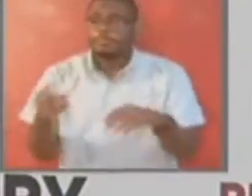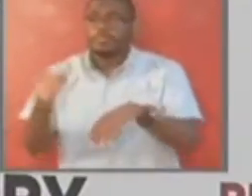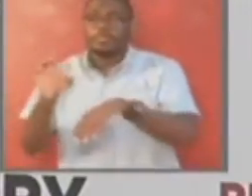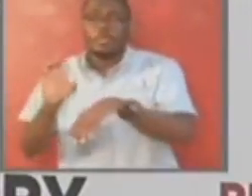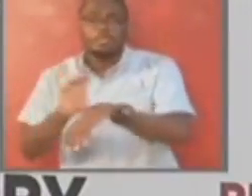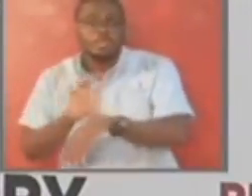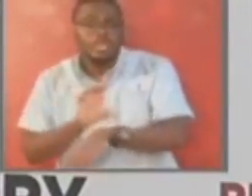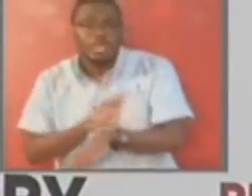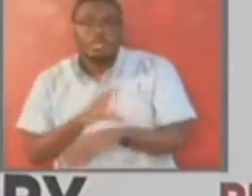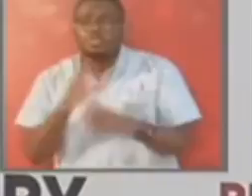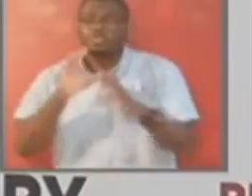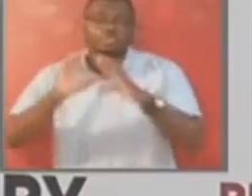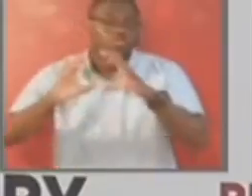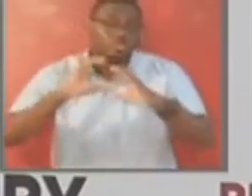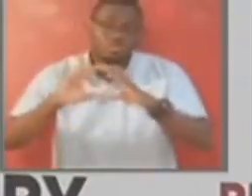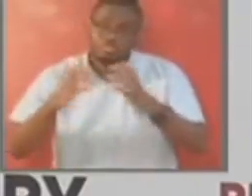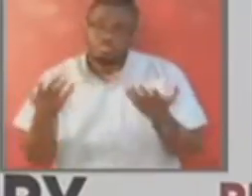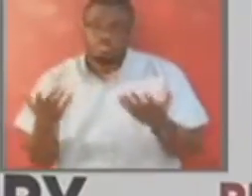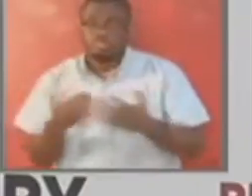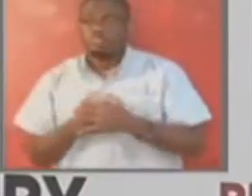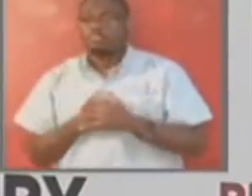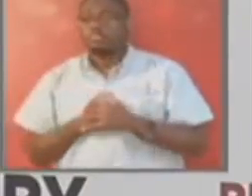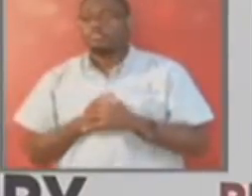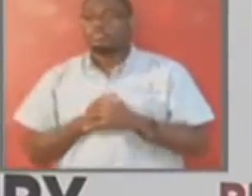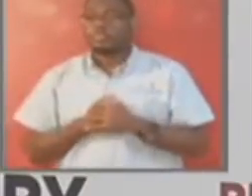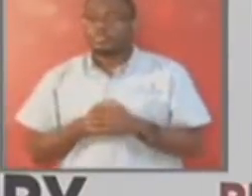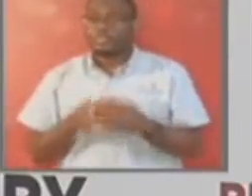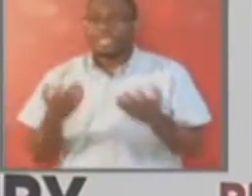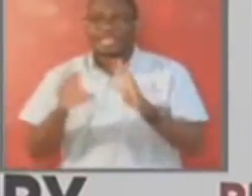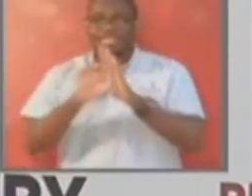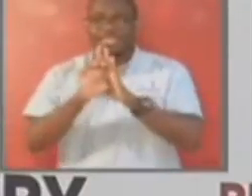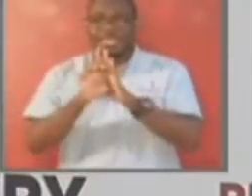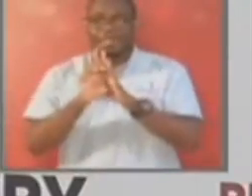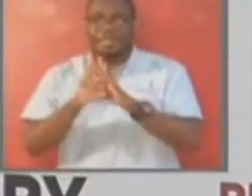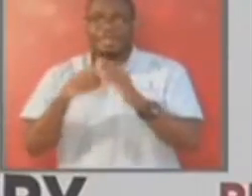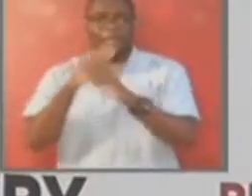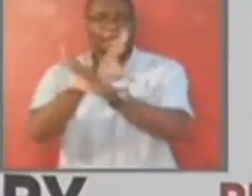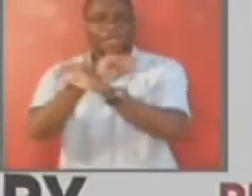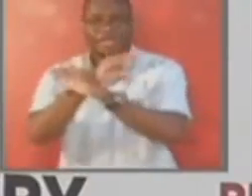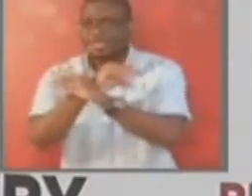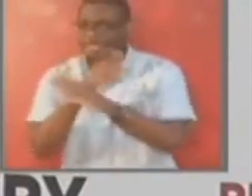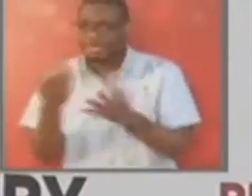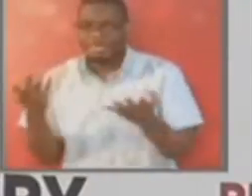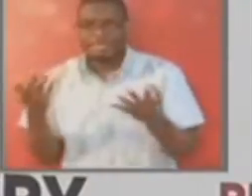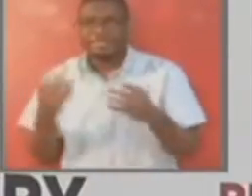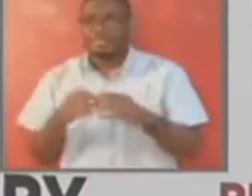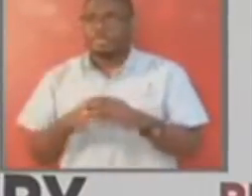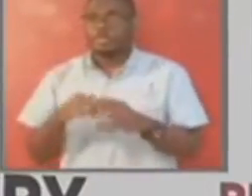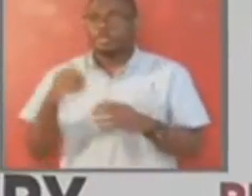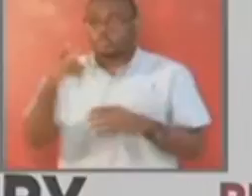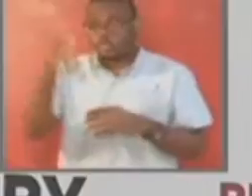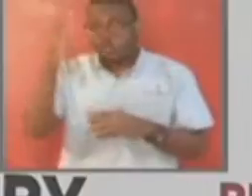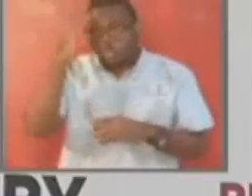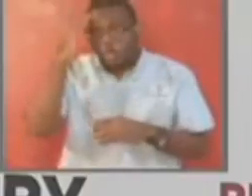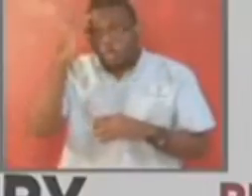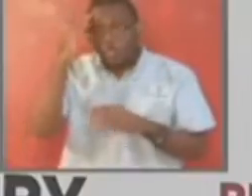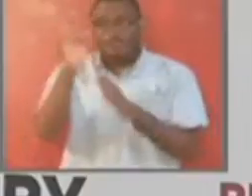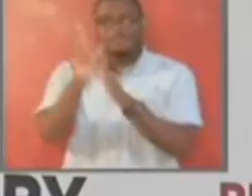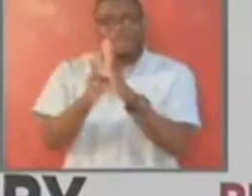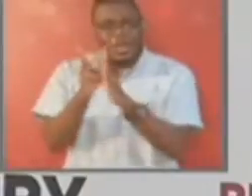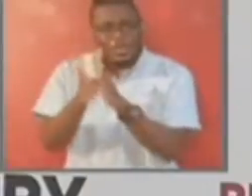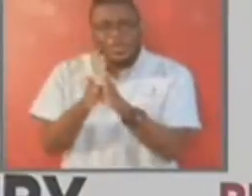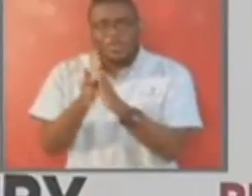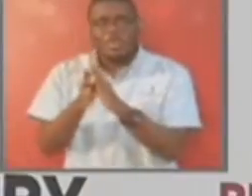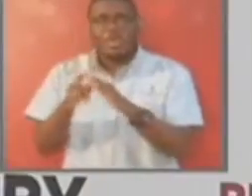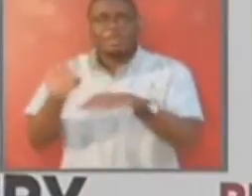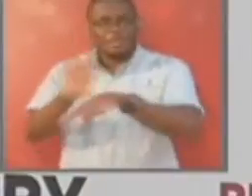having meetings, we would, do video. So when I meet with my staff, even though it's distal, I would meet with them via video so they see the face. So